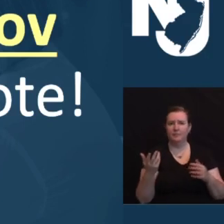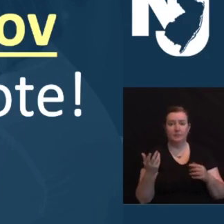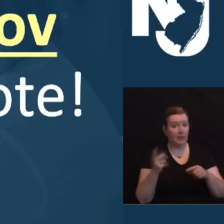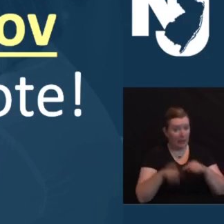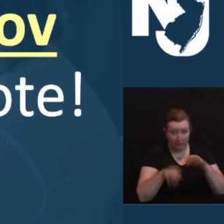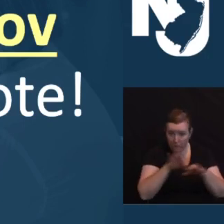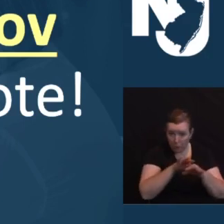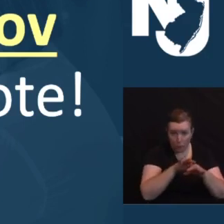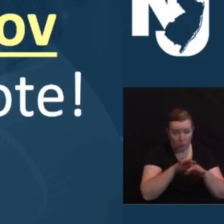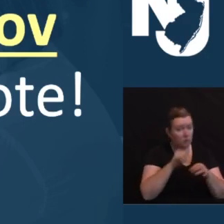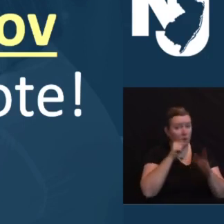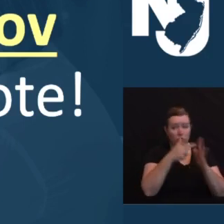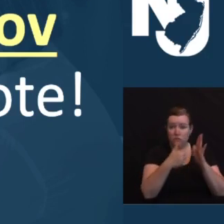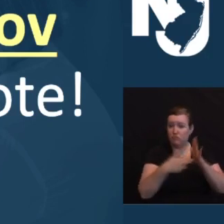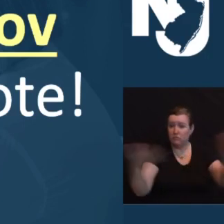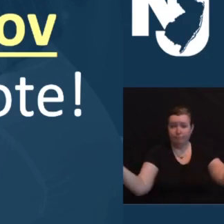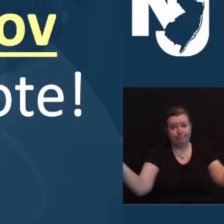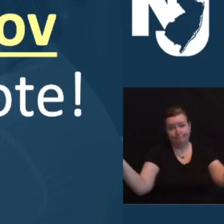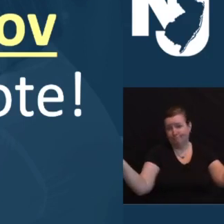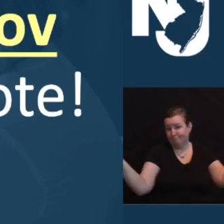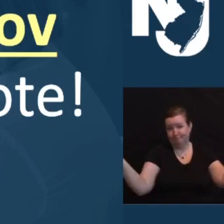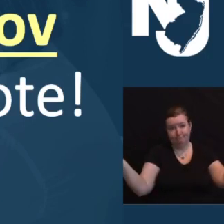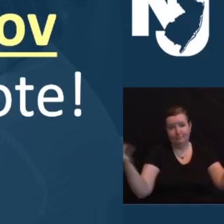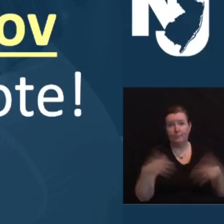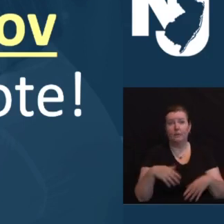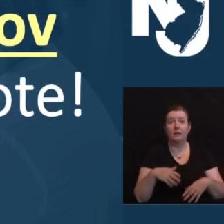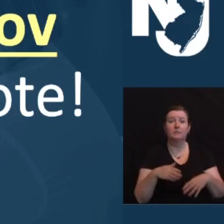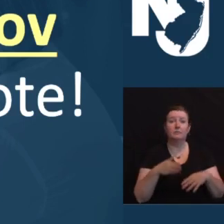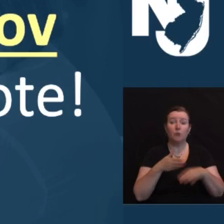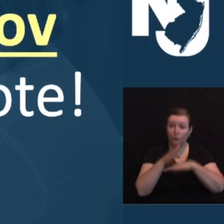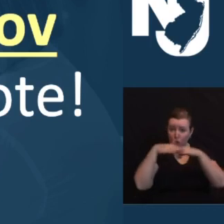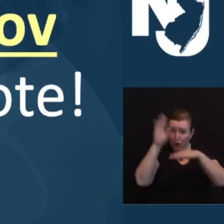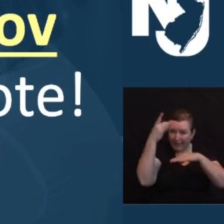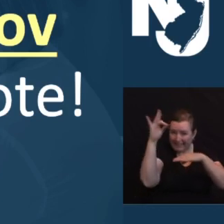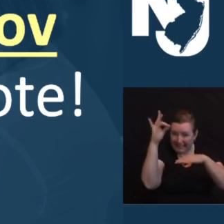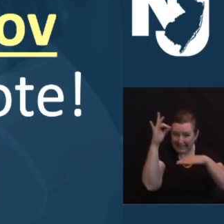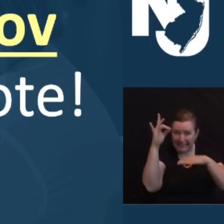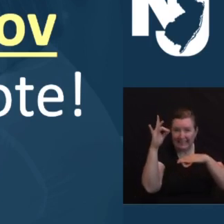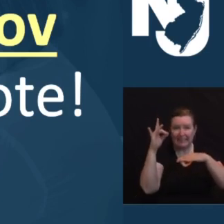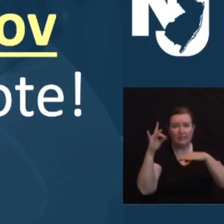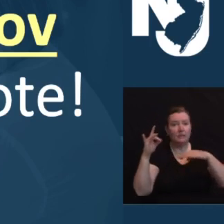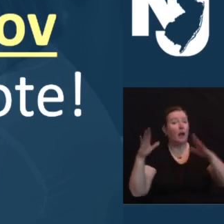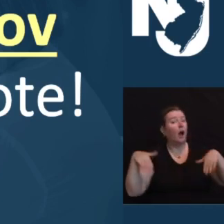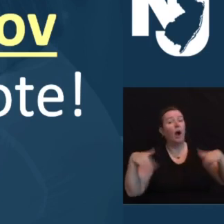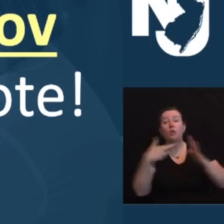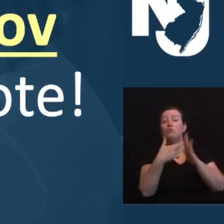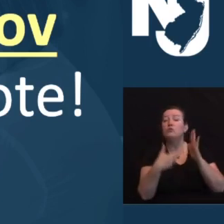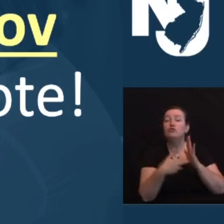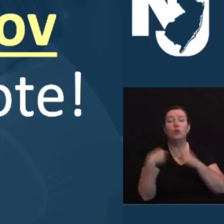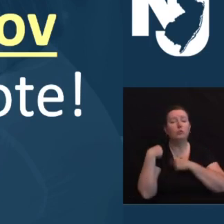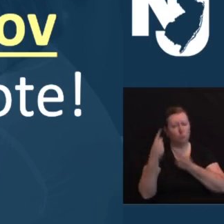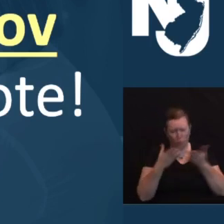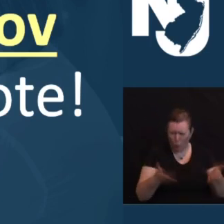you're not registered. So if you are over age 18 and up and haven't yet registered to vote, go to